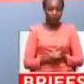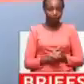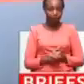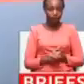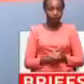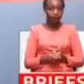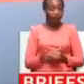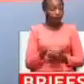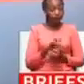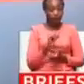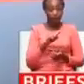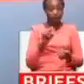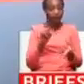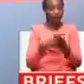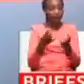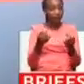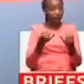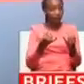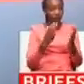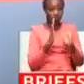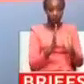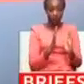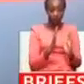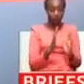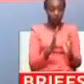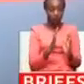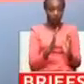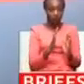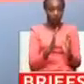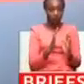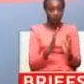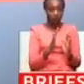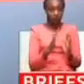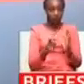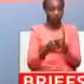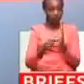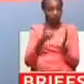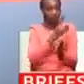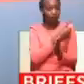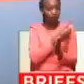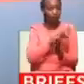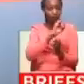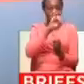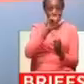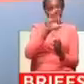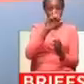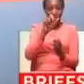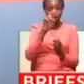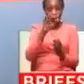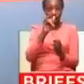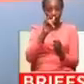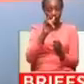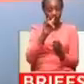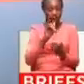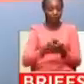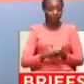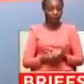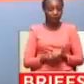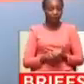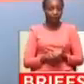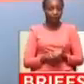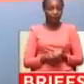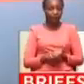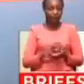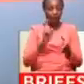yeah, so she introduces me to this guy called Dr. Jafari, you know. And I